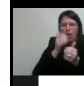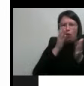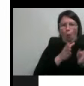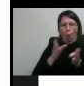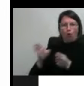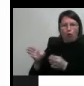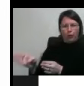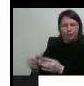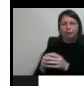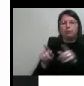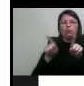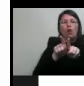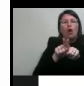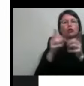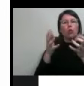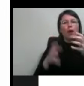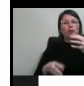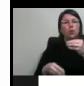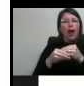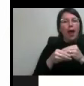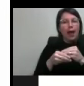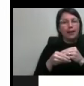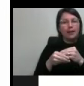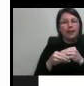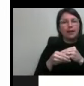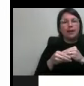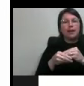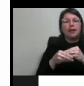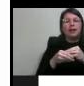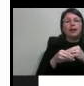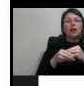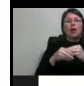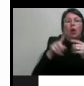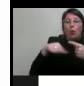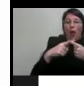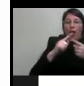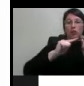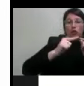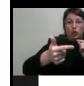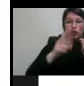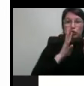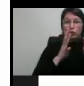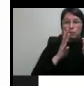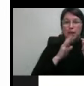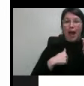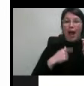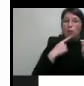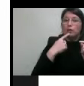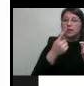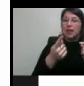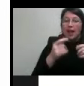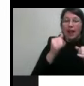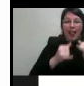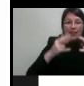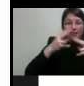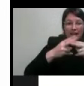I'd also like to add that when it is your turn to speak, I will say your last name or the last 4 digits